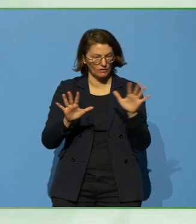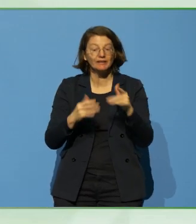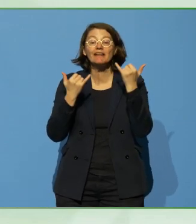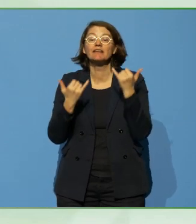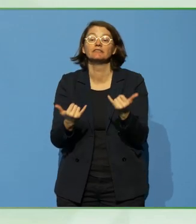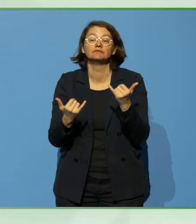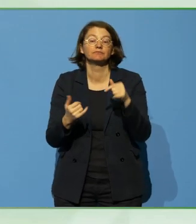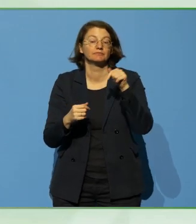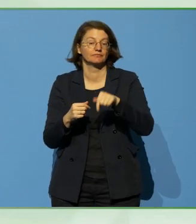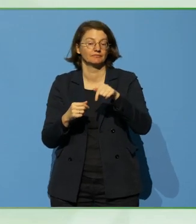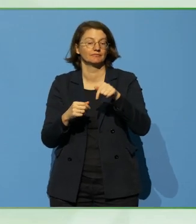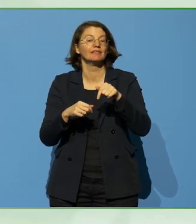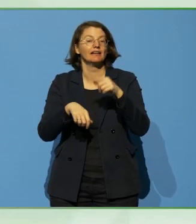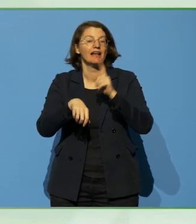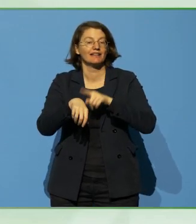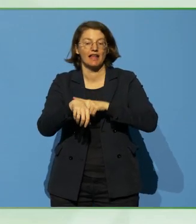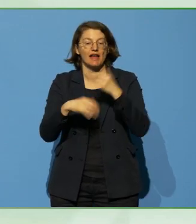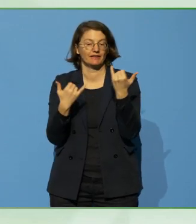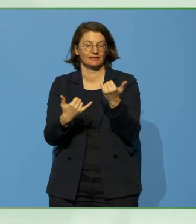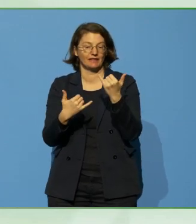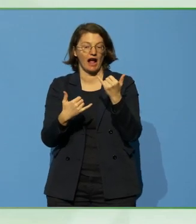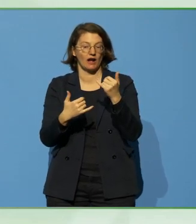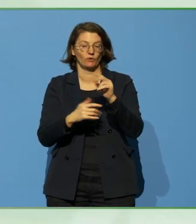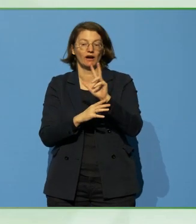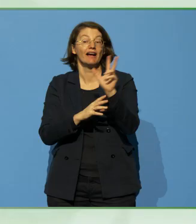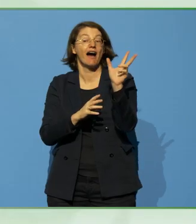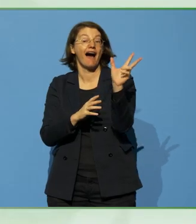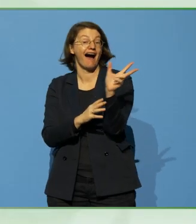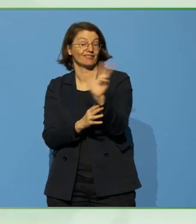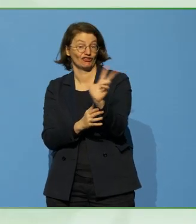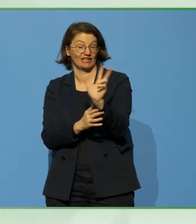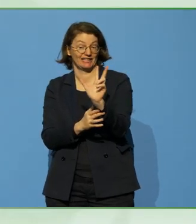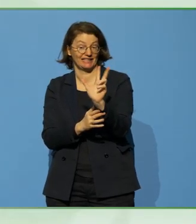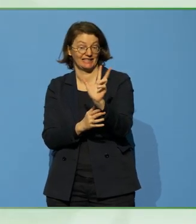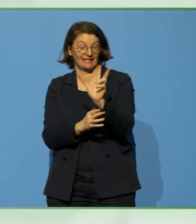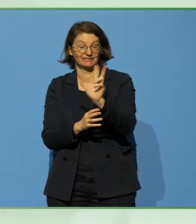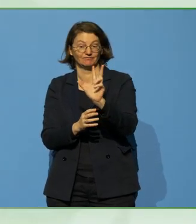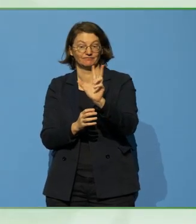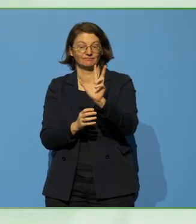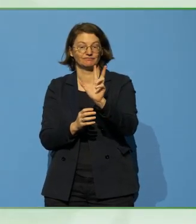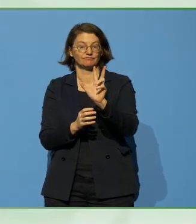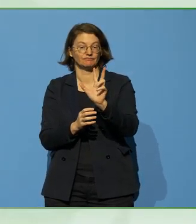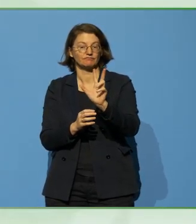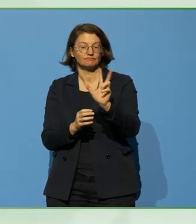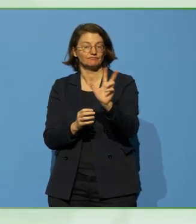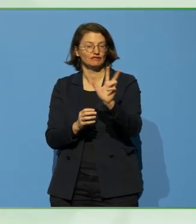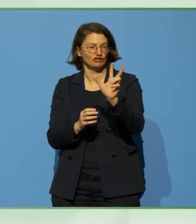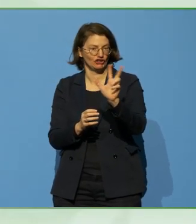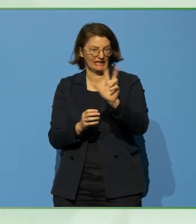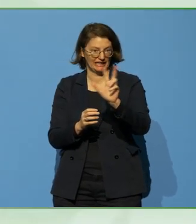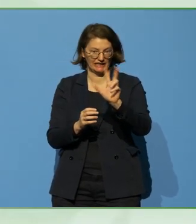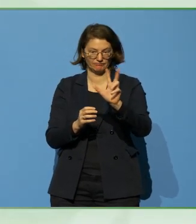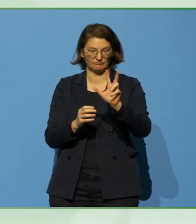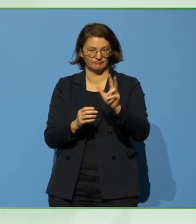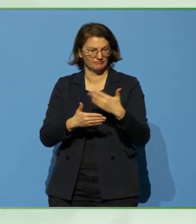when buying the cruise for your family and when you're declaring your taxes. So we need to have this work in very, very different situations and for a lot of